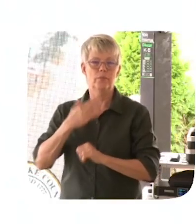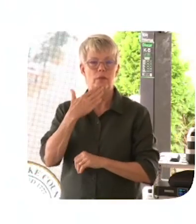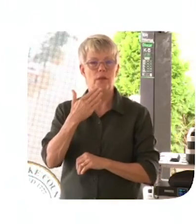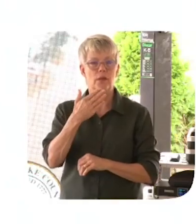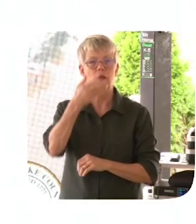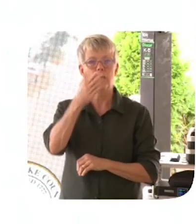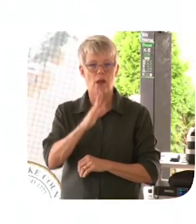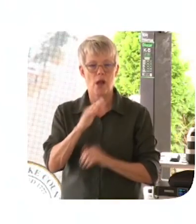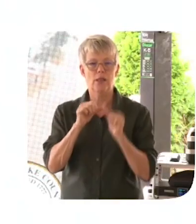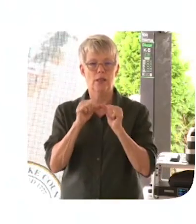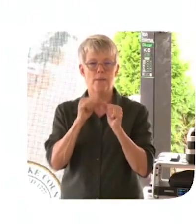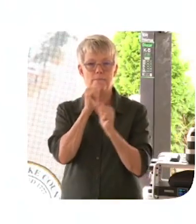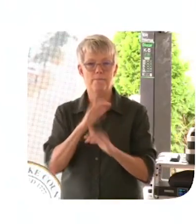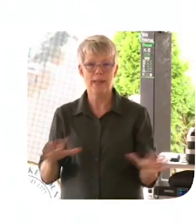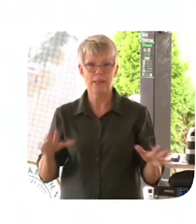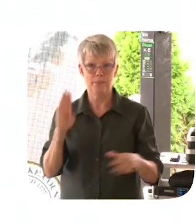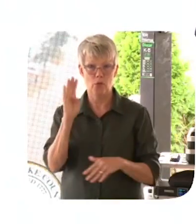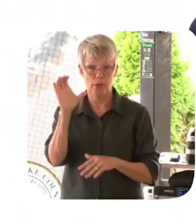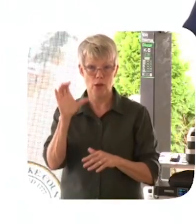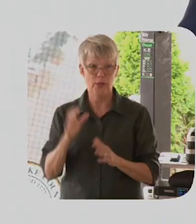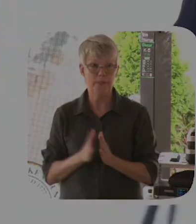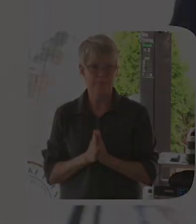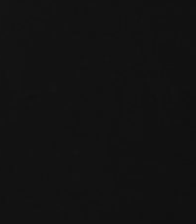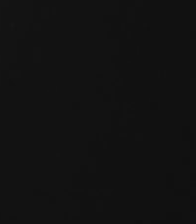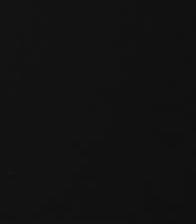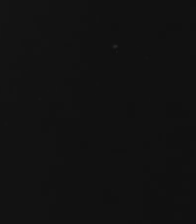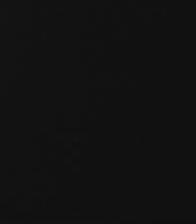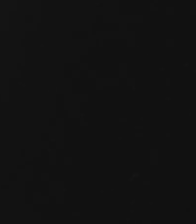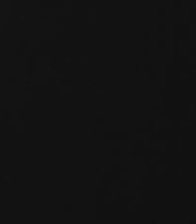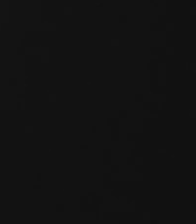God continue to bless Burke County.